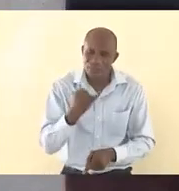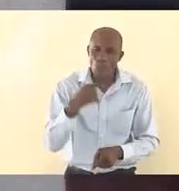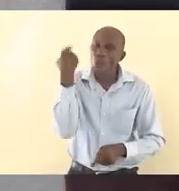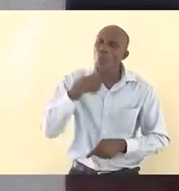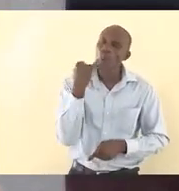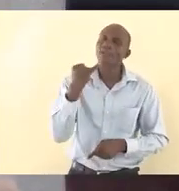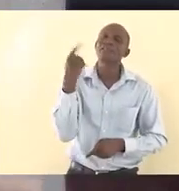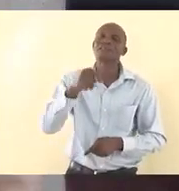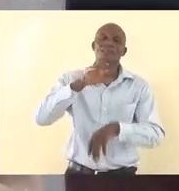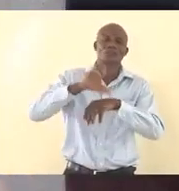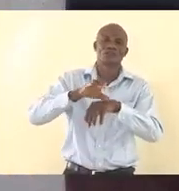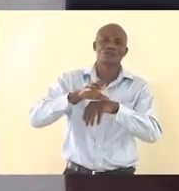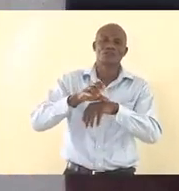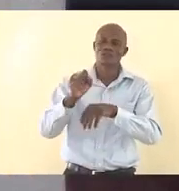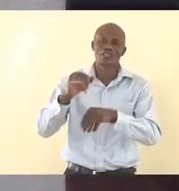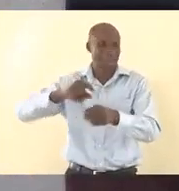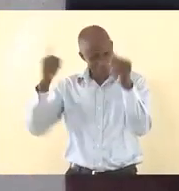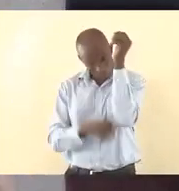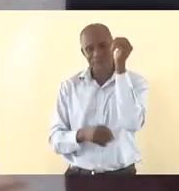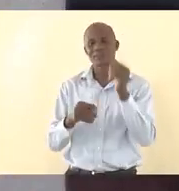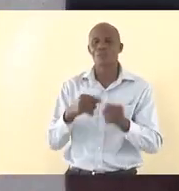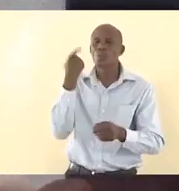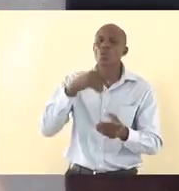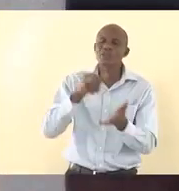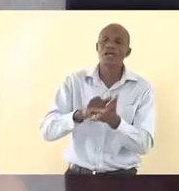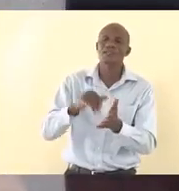cane. Who is that church that is doing